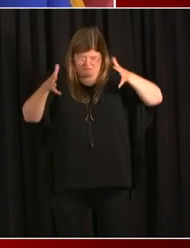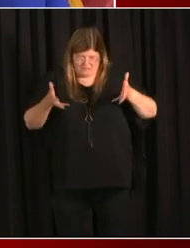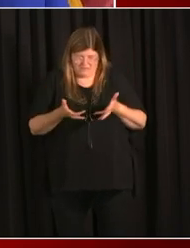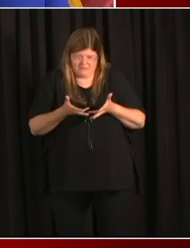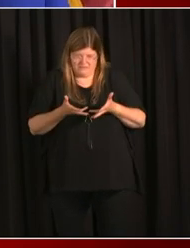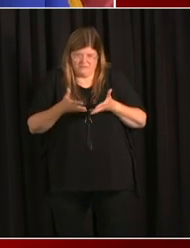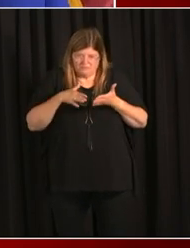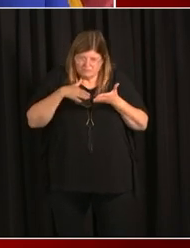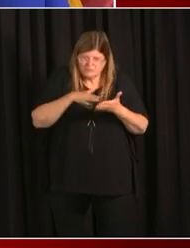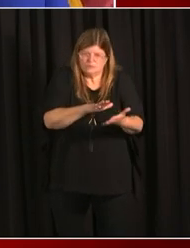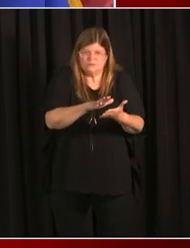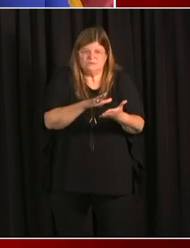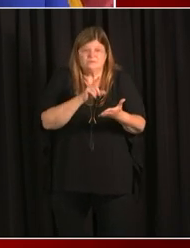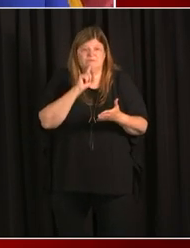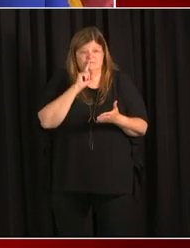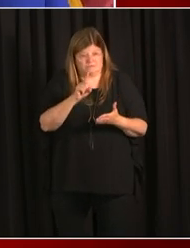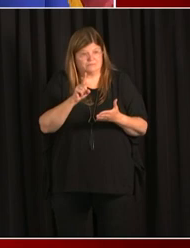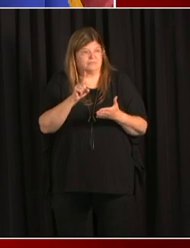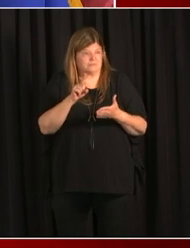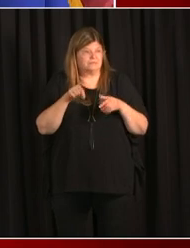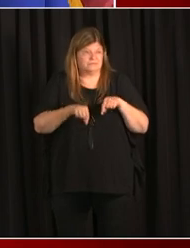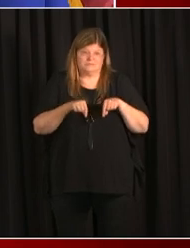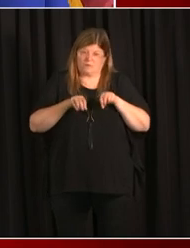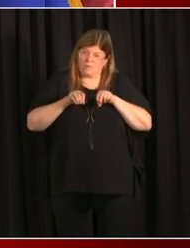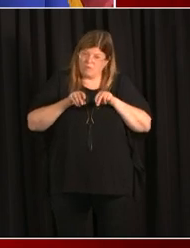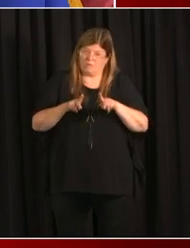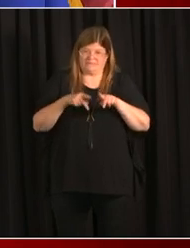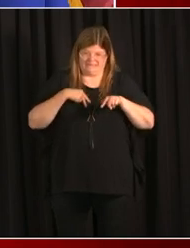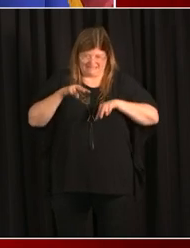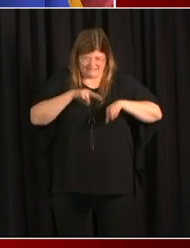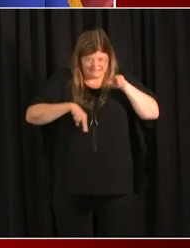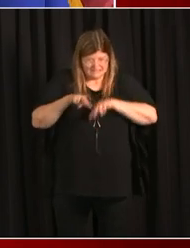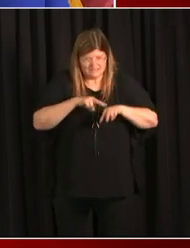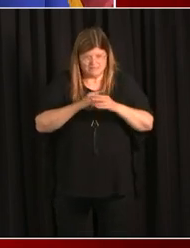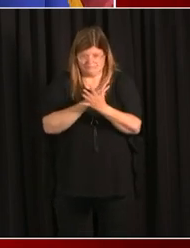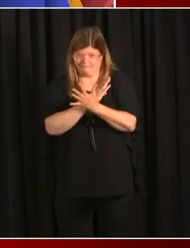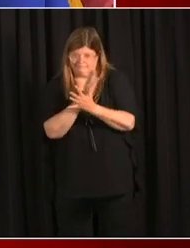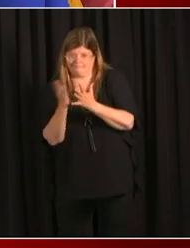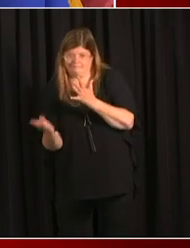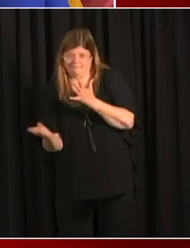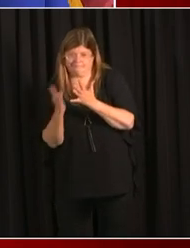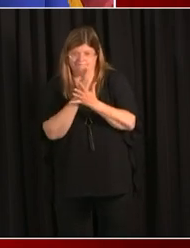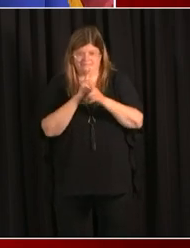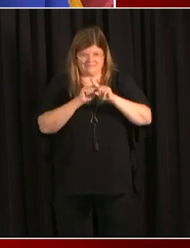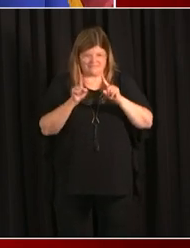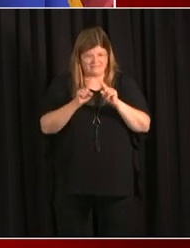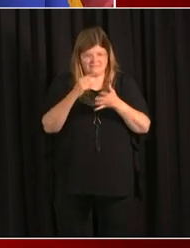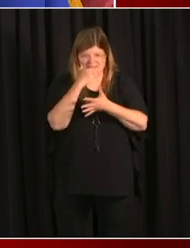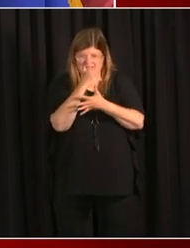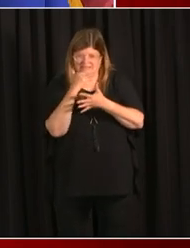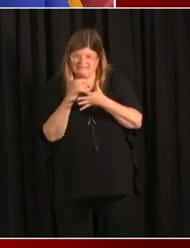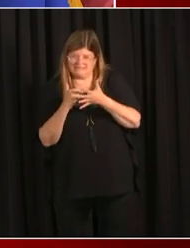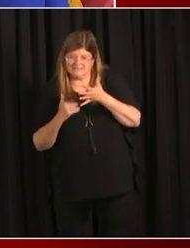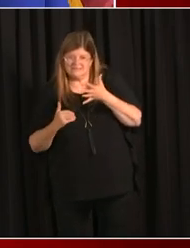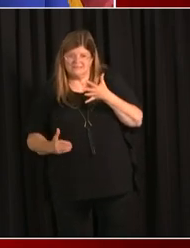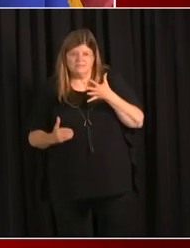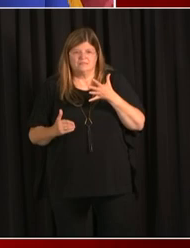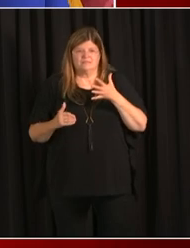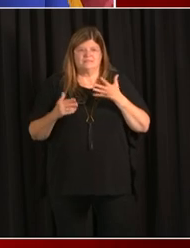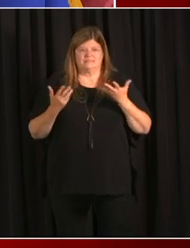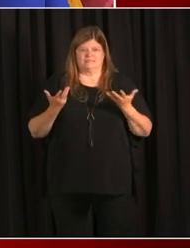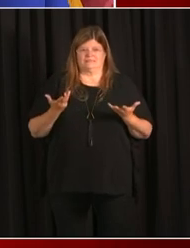holistic approach. So this is a great opportunity for us to look across sectors, look across